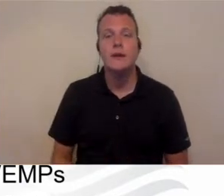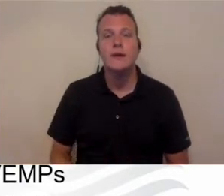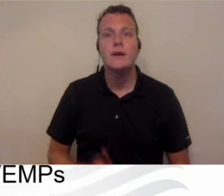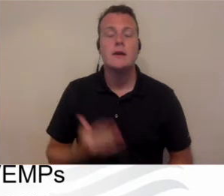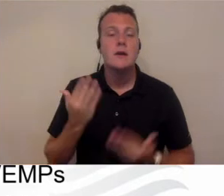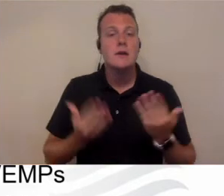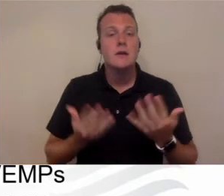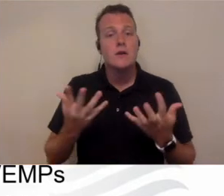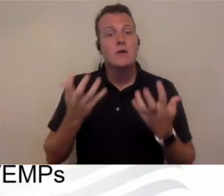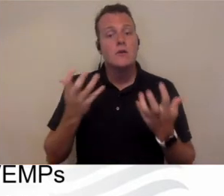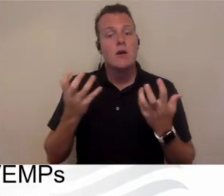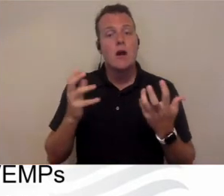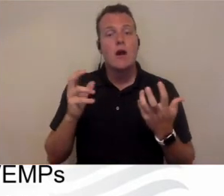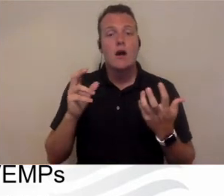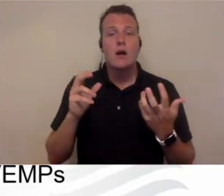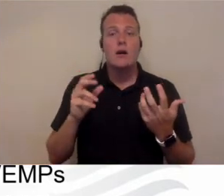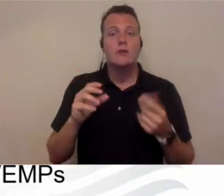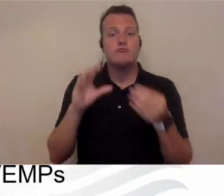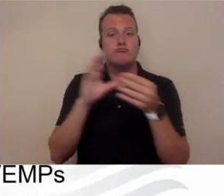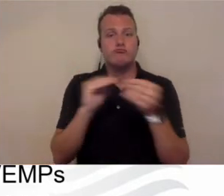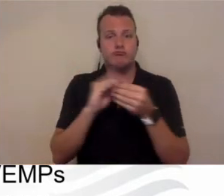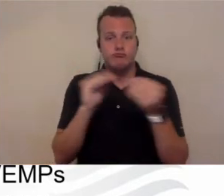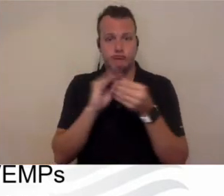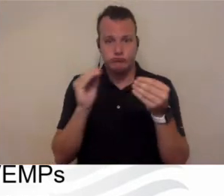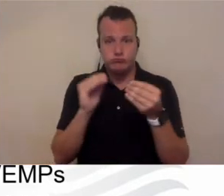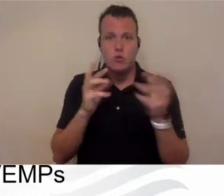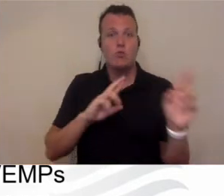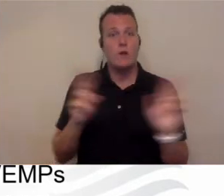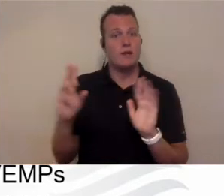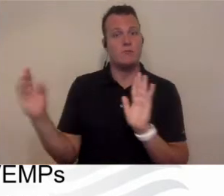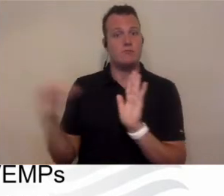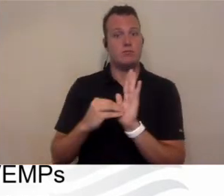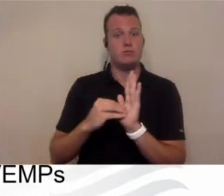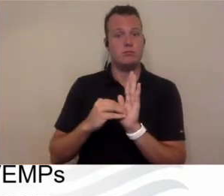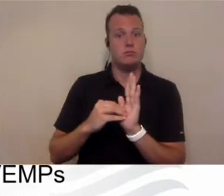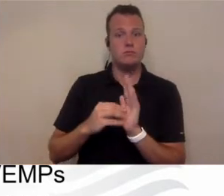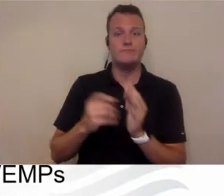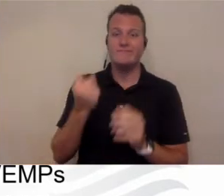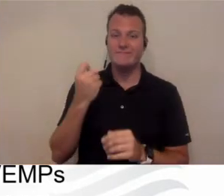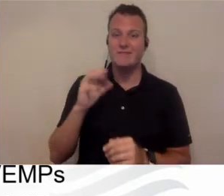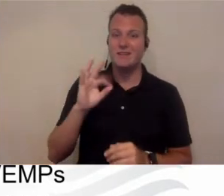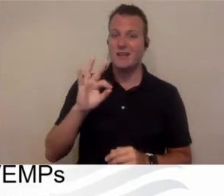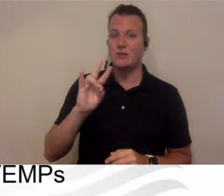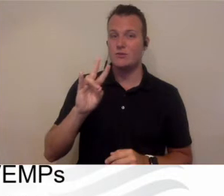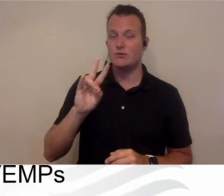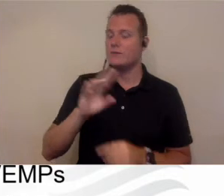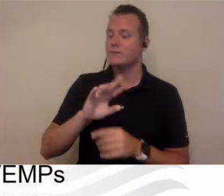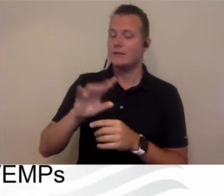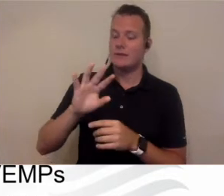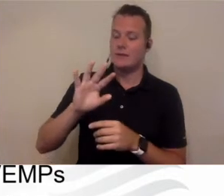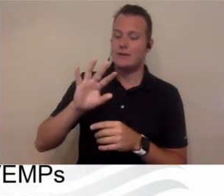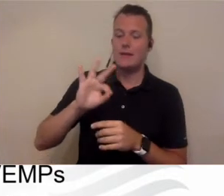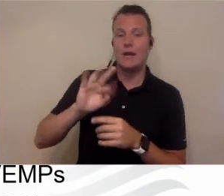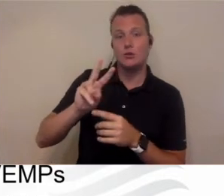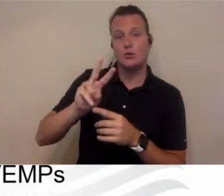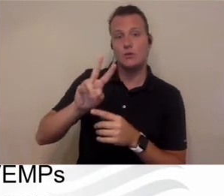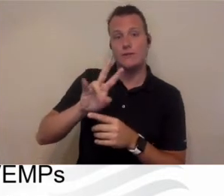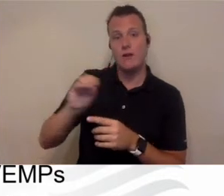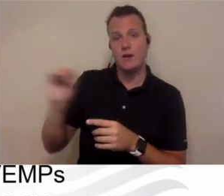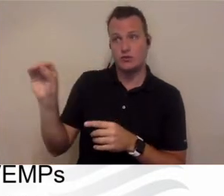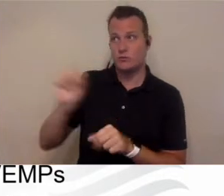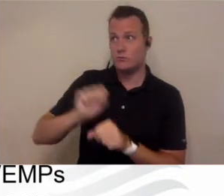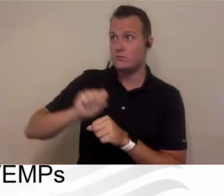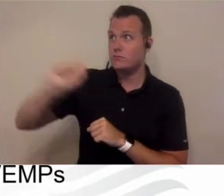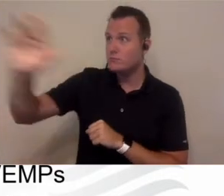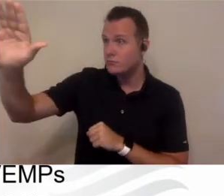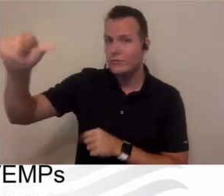narrative all set to go, because a lot of times 92700 is denied, but again, you may